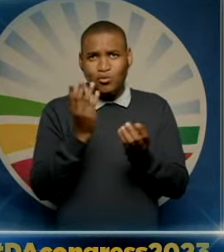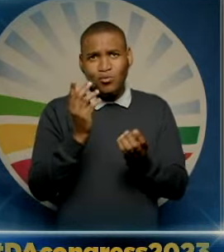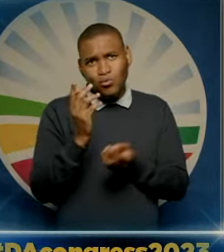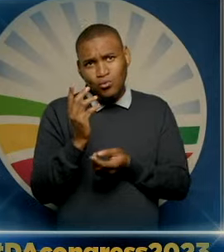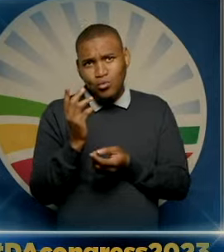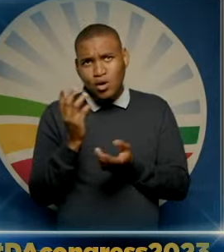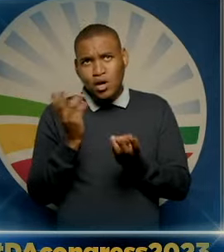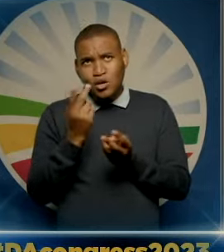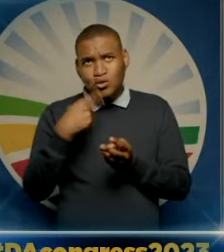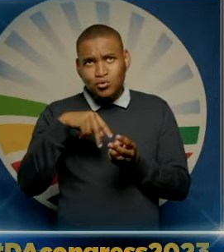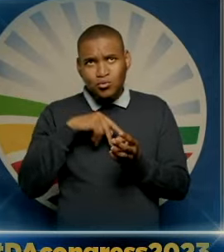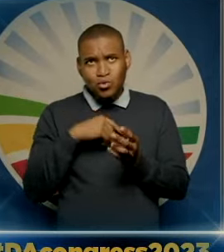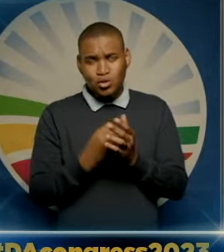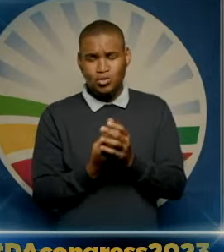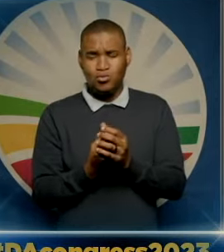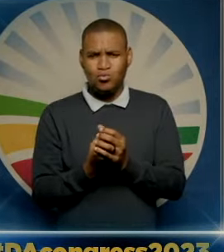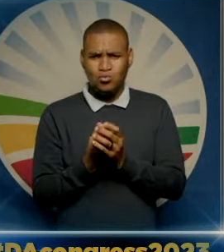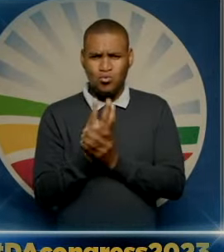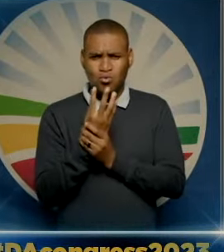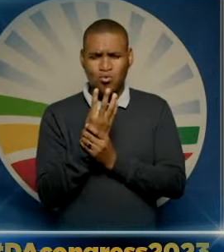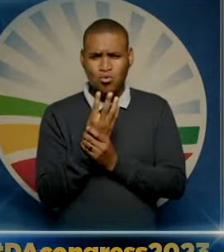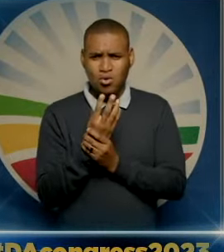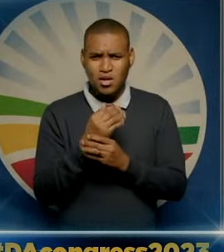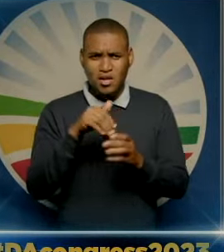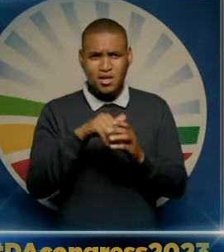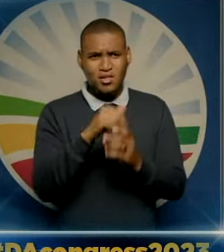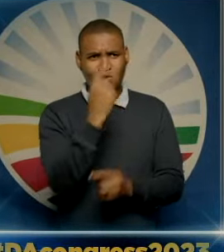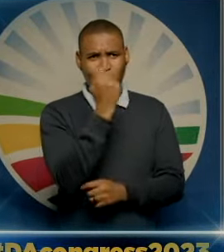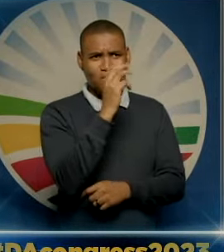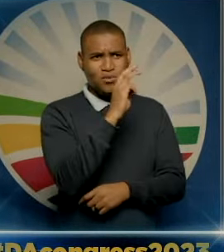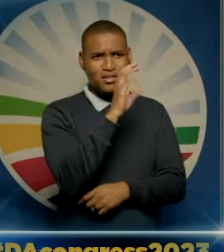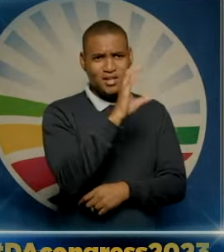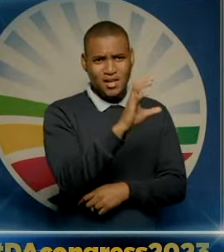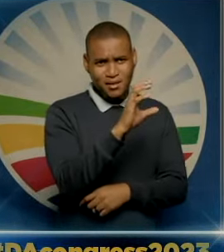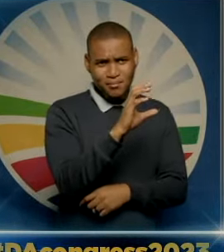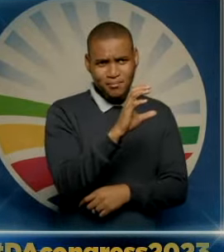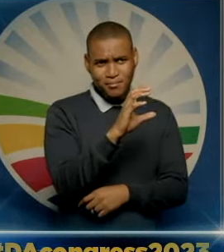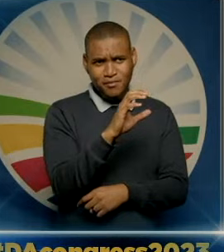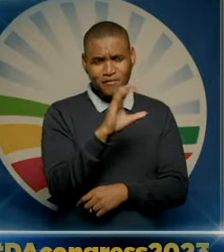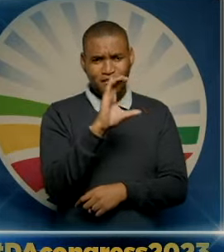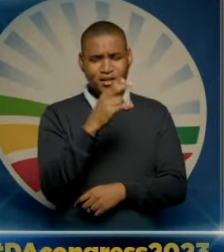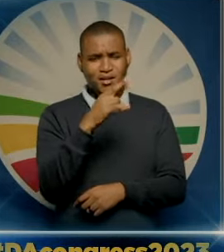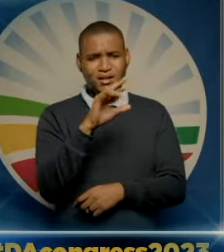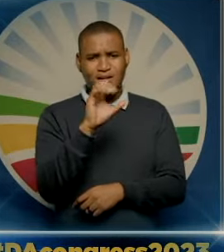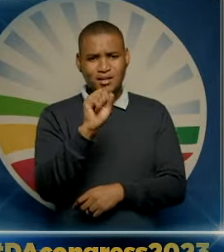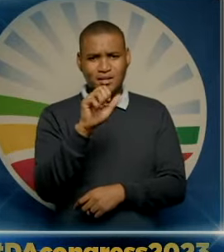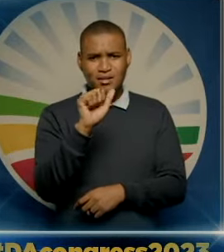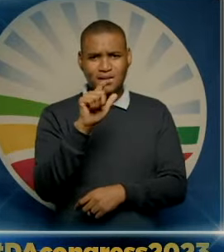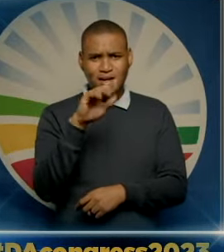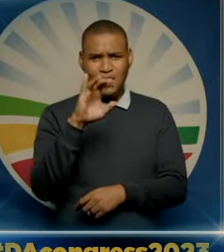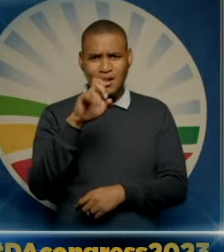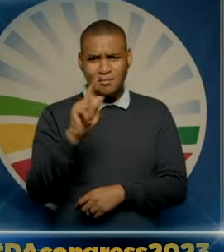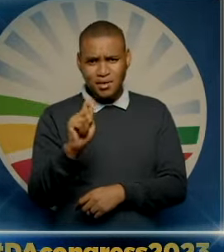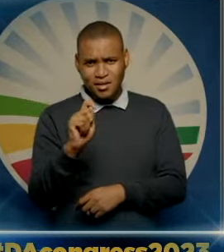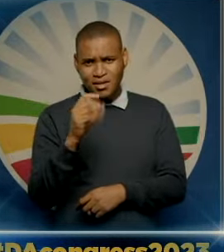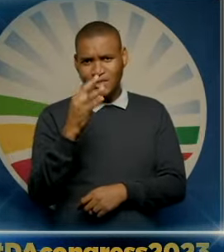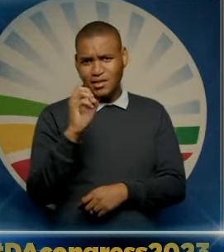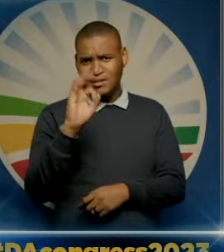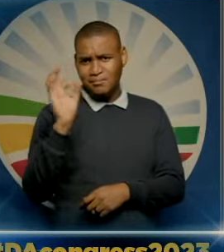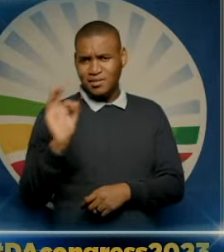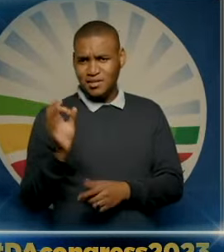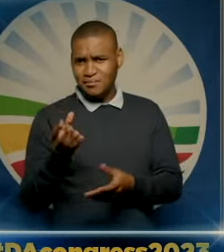grow outside cities too. In the rural Western Cape municipality of Prince Albert, of a base of 30% in